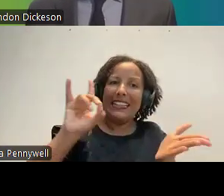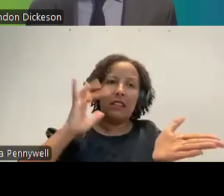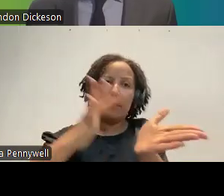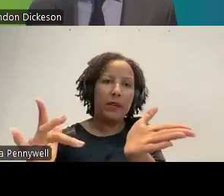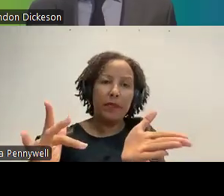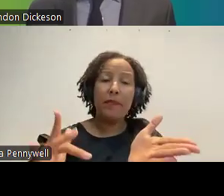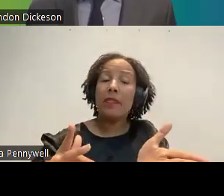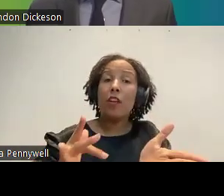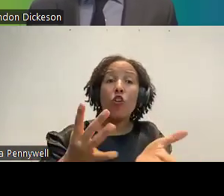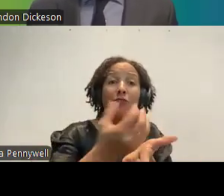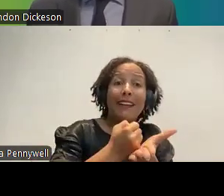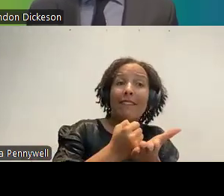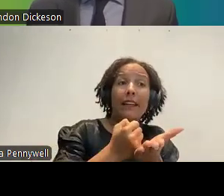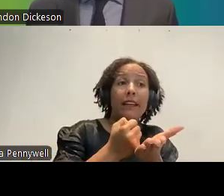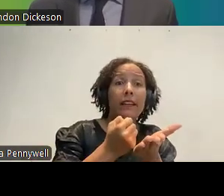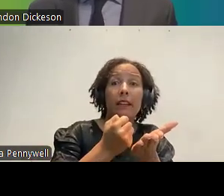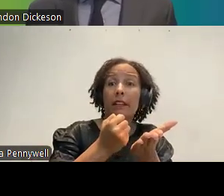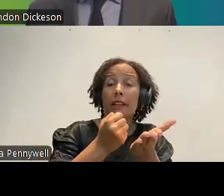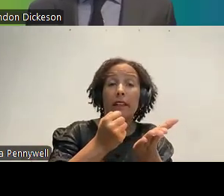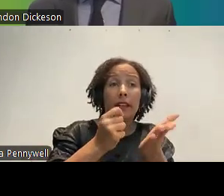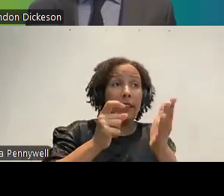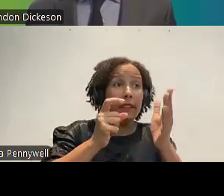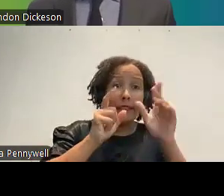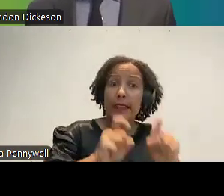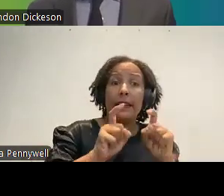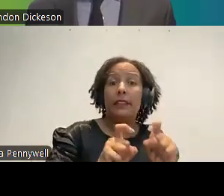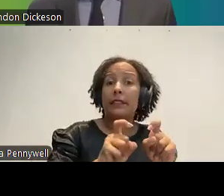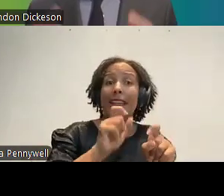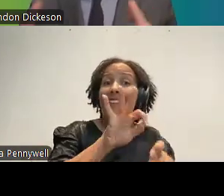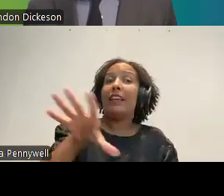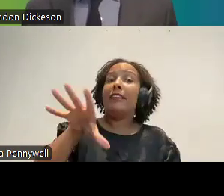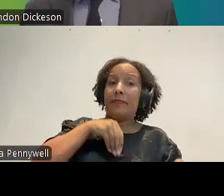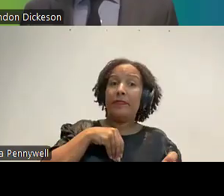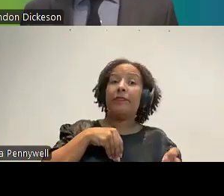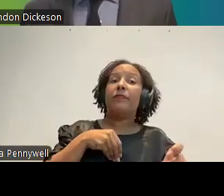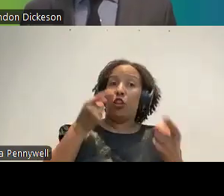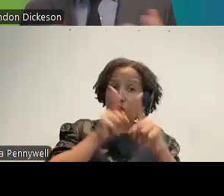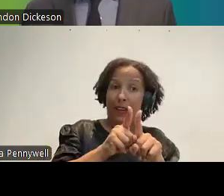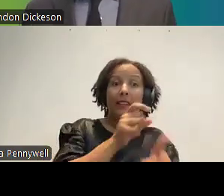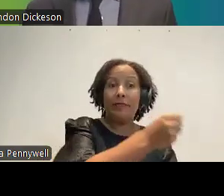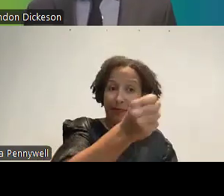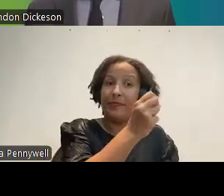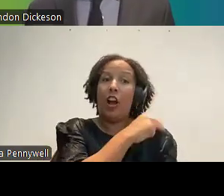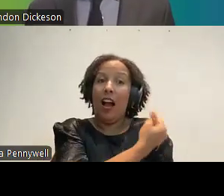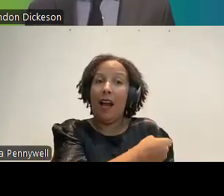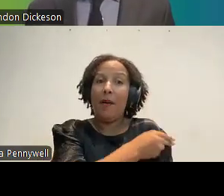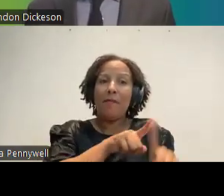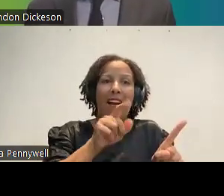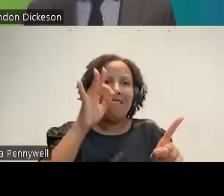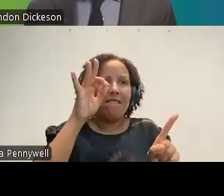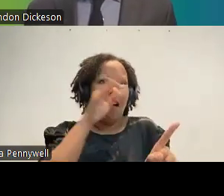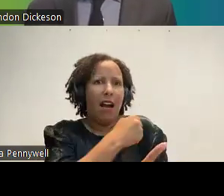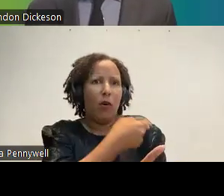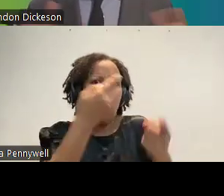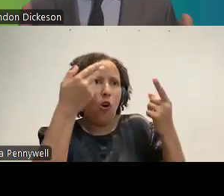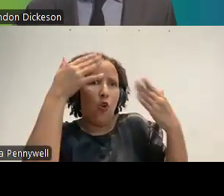do, agree to go through such a difficult and challenging procedure. We could get them to the hospital, but if the hospital can't do it or doesn't know,